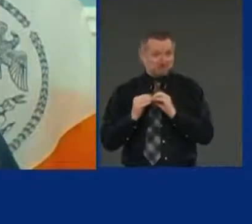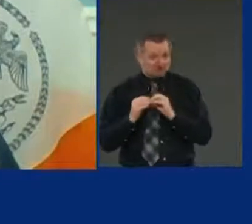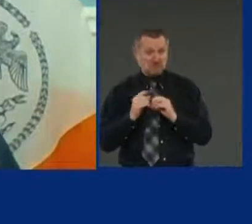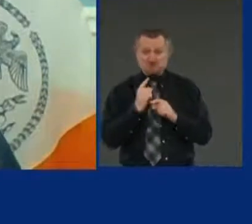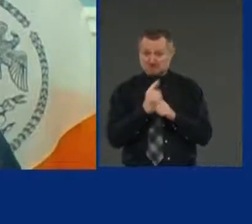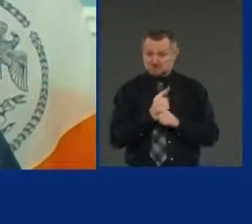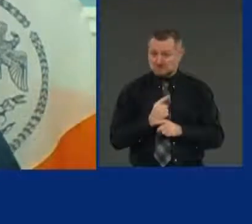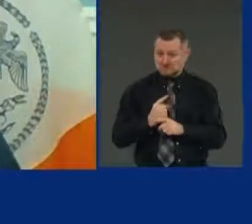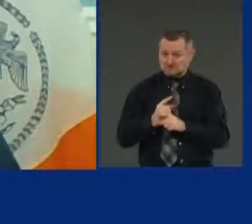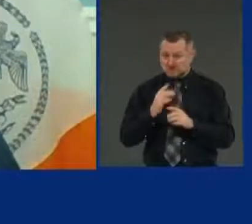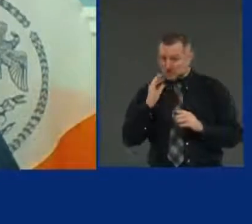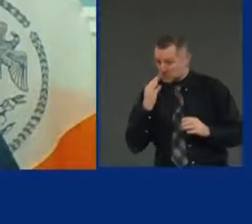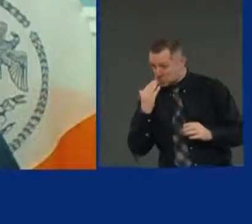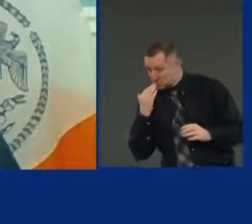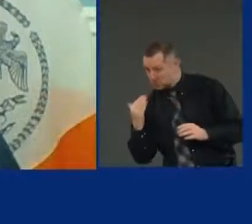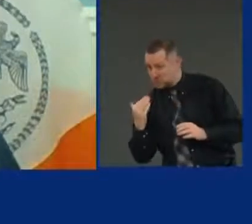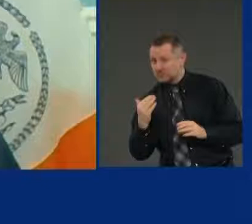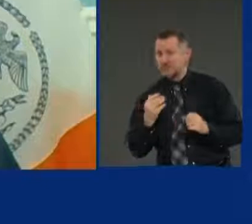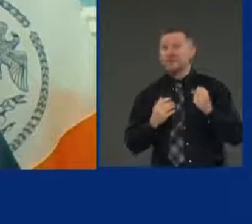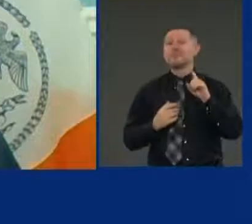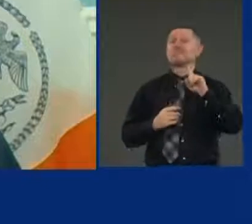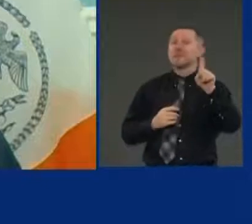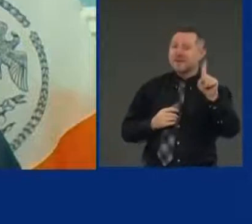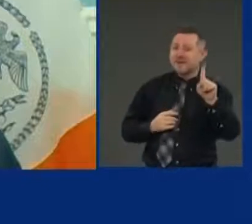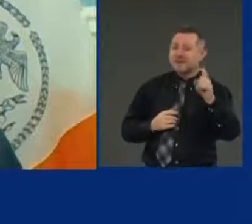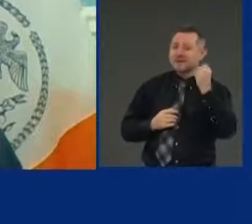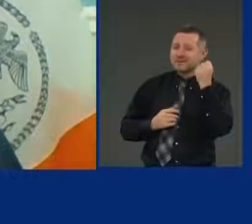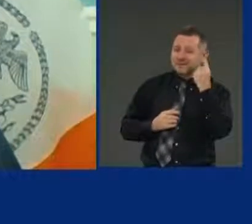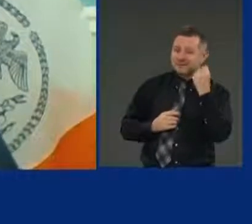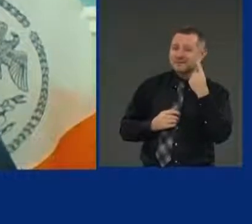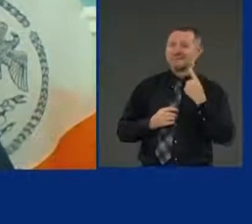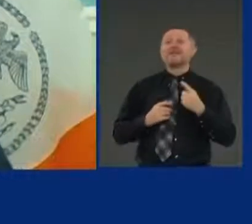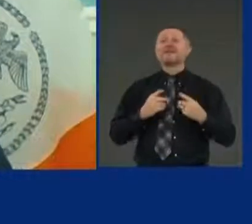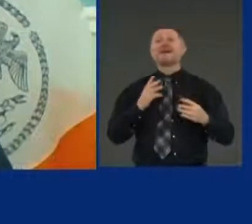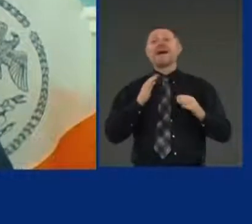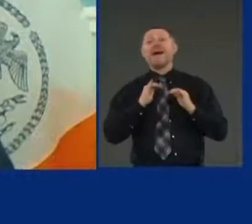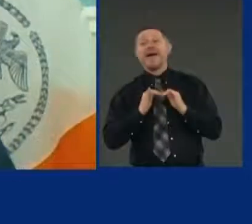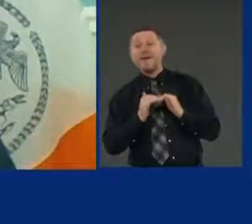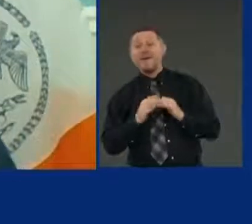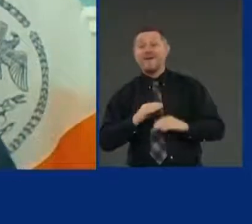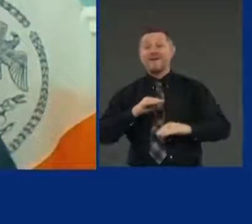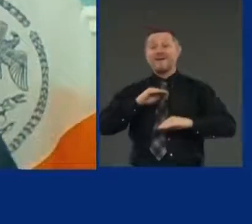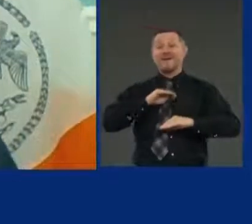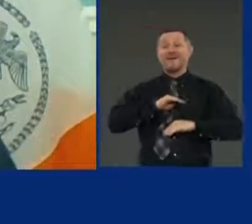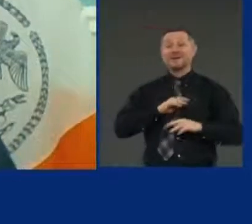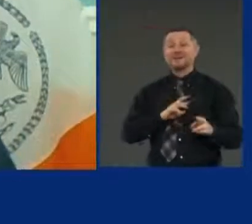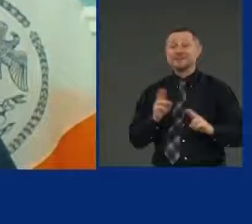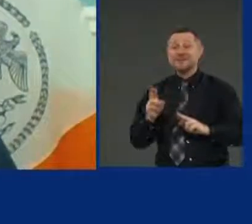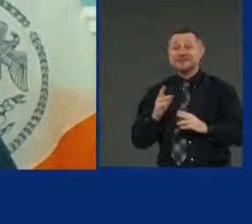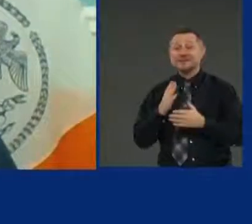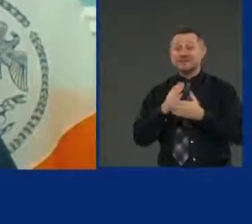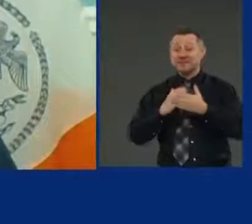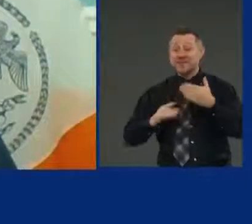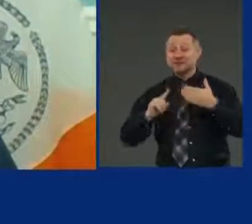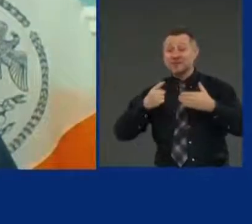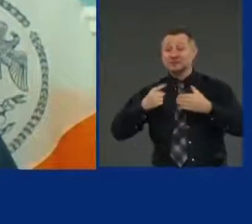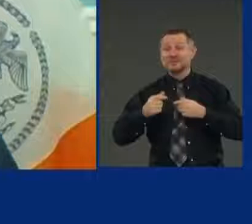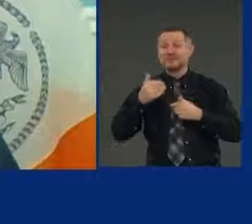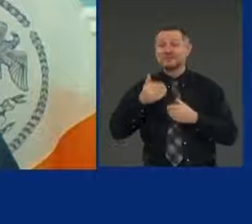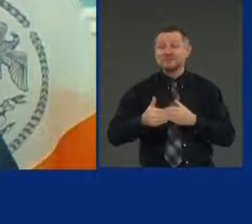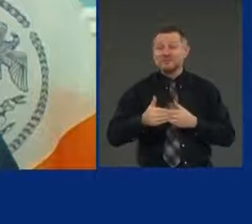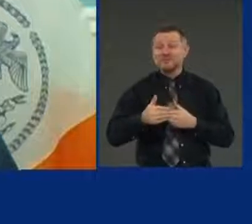direction, but that the key to getting to a point, a definition for that phase one came from the collaboration